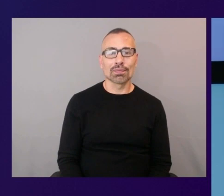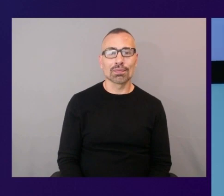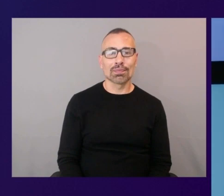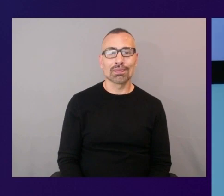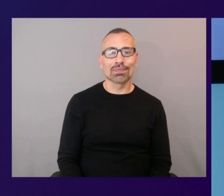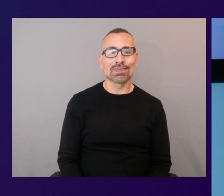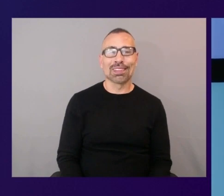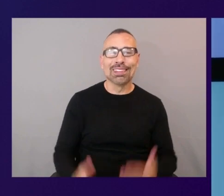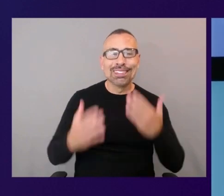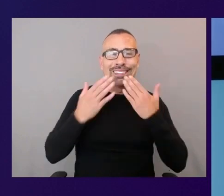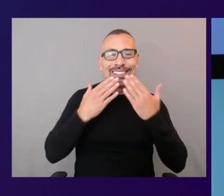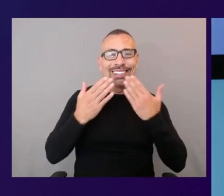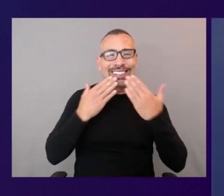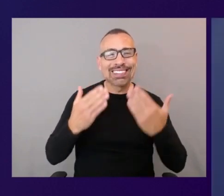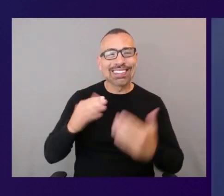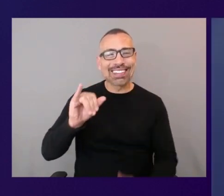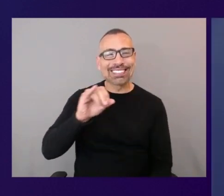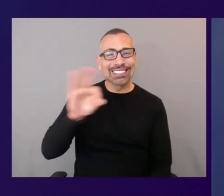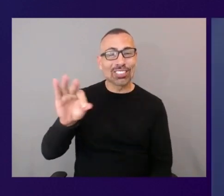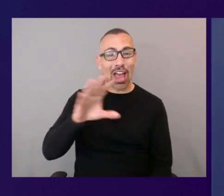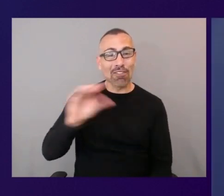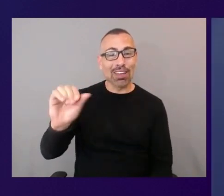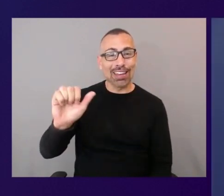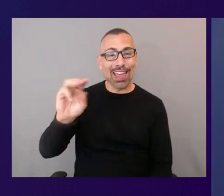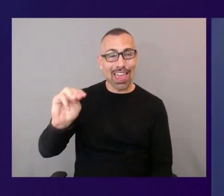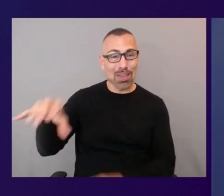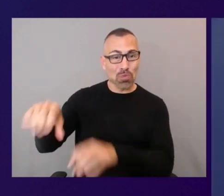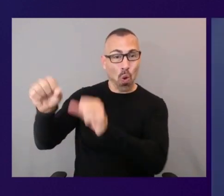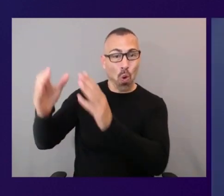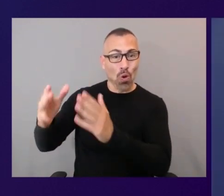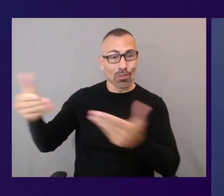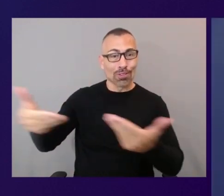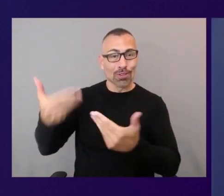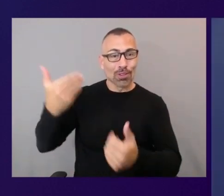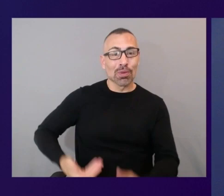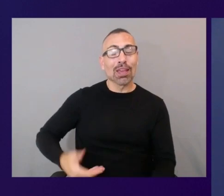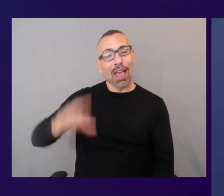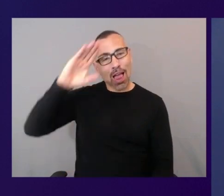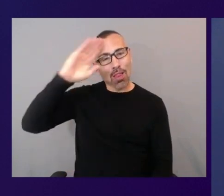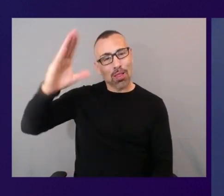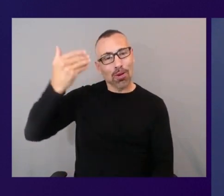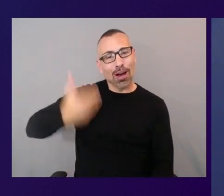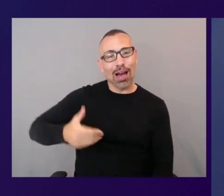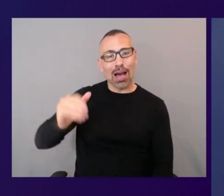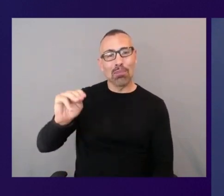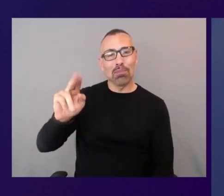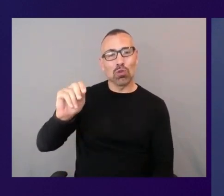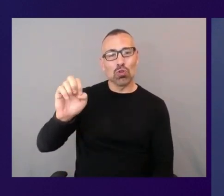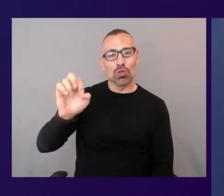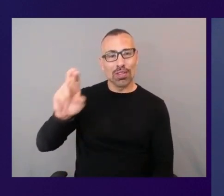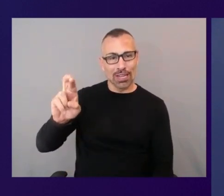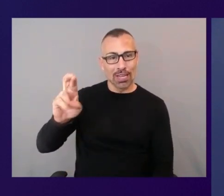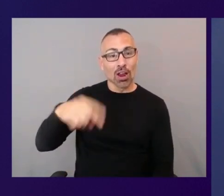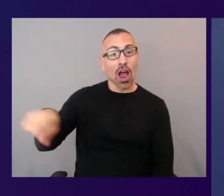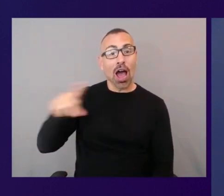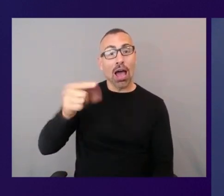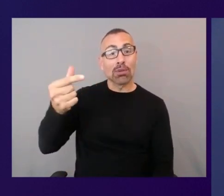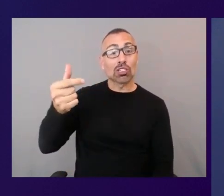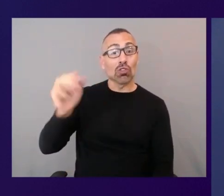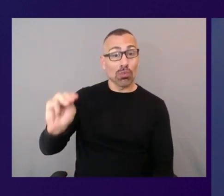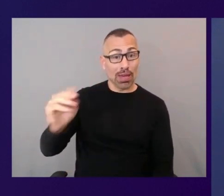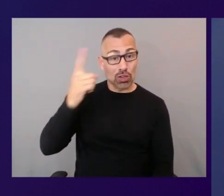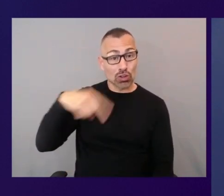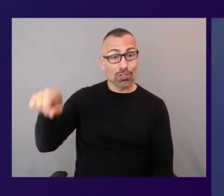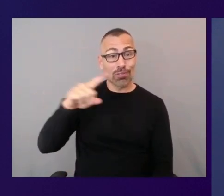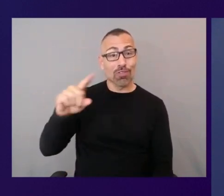Thanks, Jeff and AM. Hey everybody, I'm Muneer. I'm the General Manager of End User Computing here in AWS. And I couldn't have two better BFFs, now my